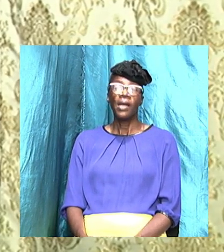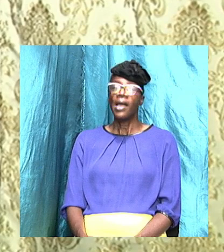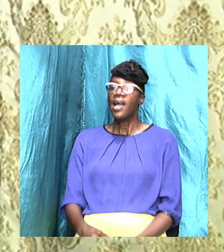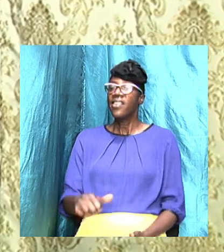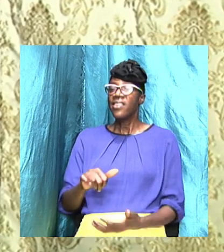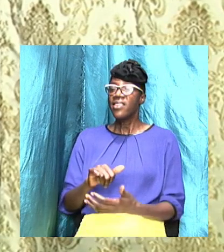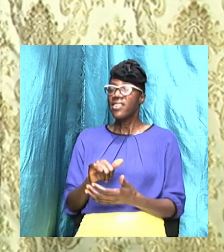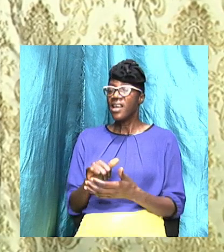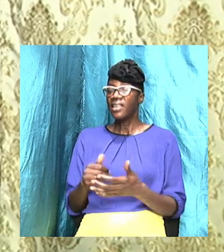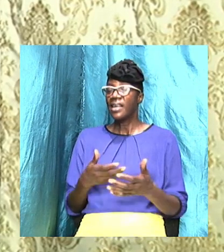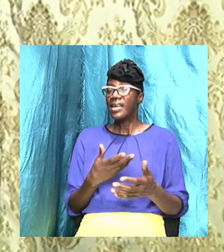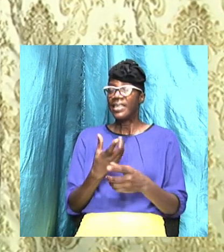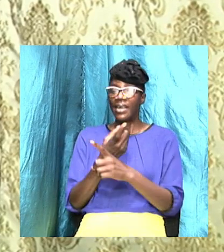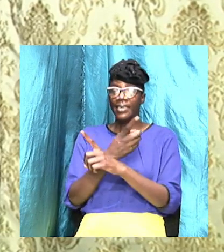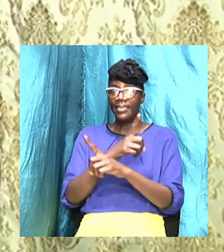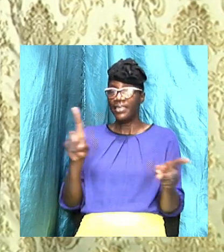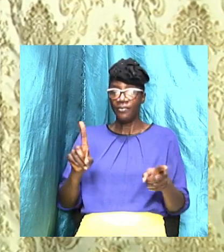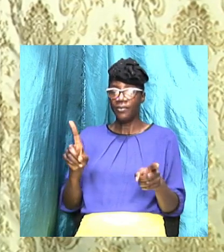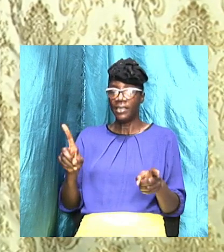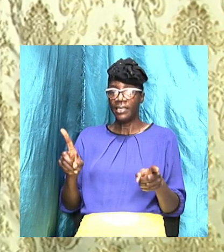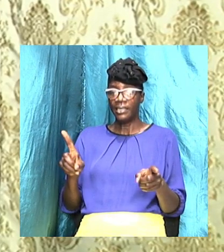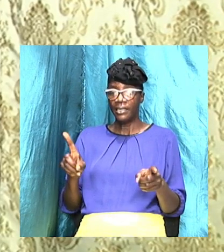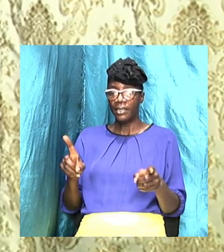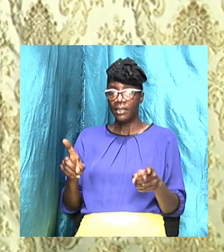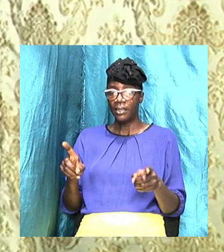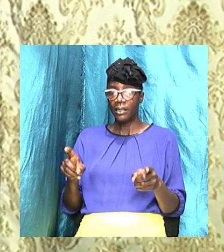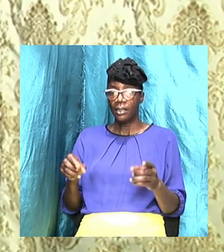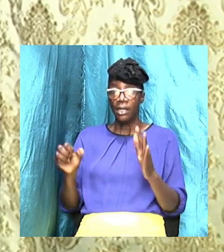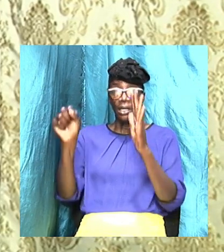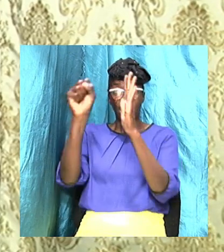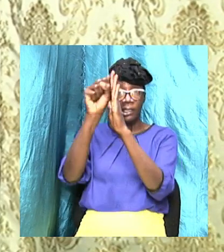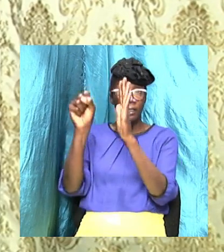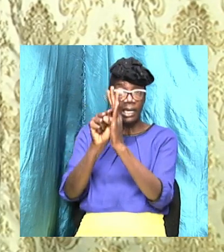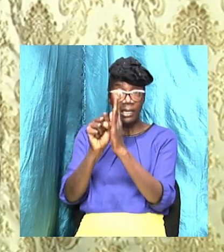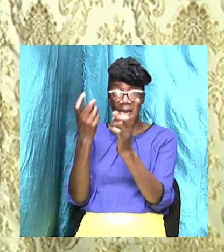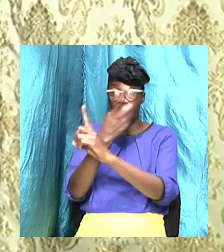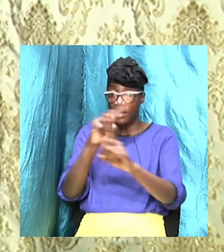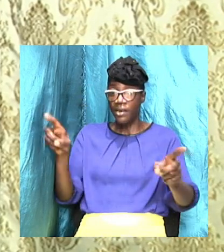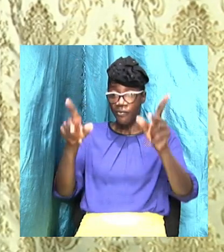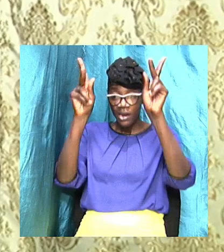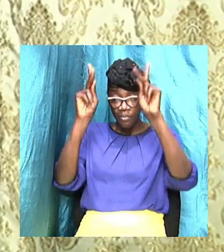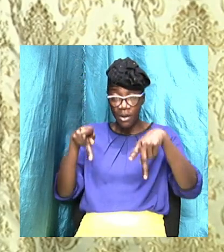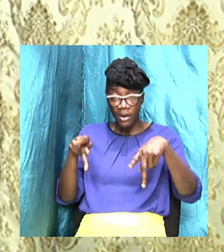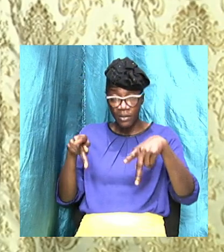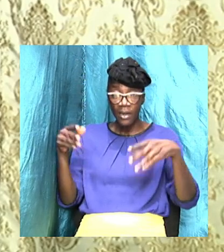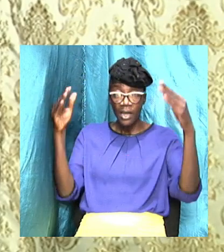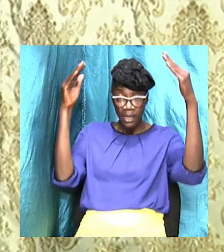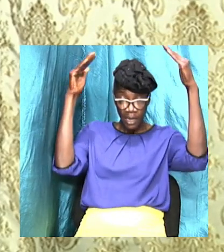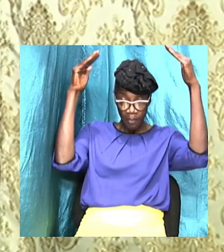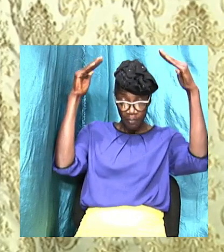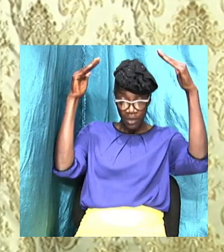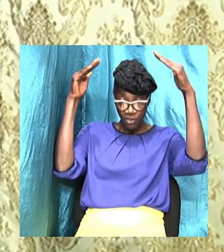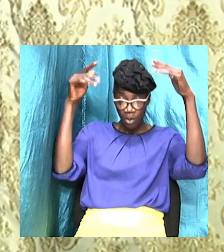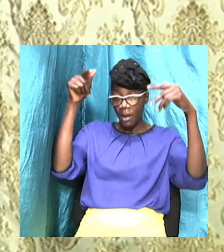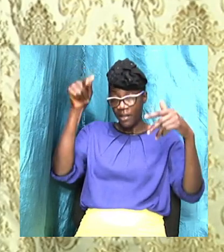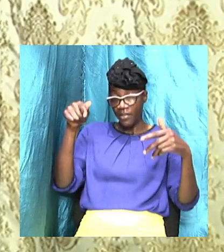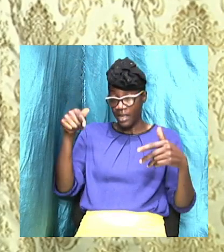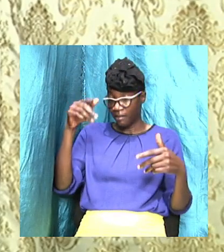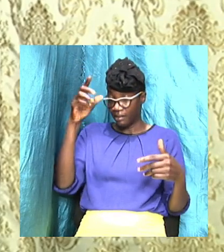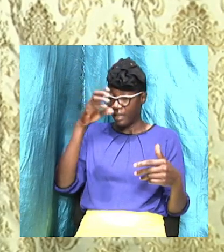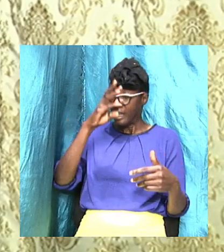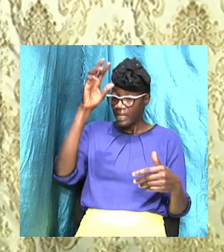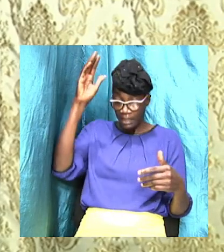are different standards for different individuals. The bishop on this side of the